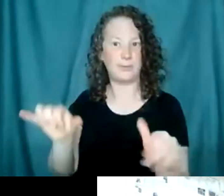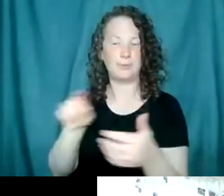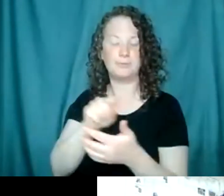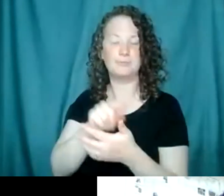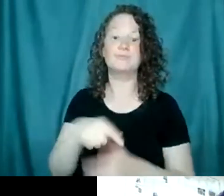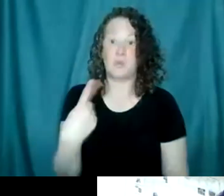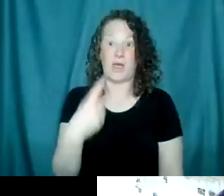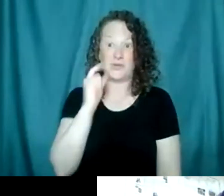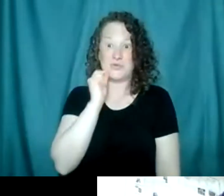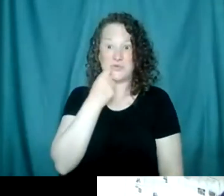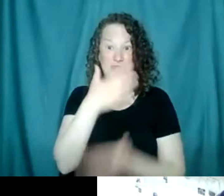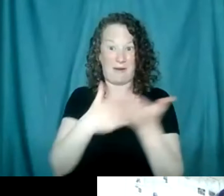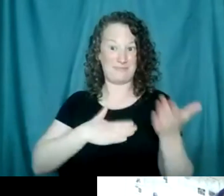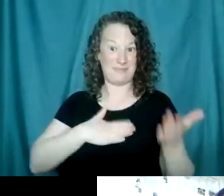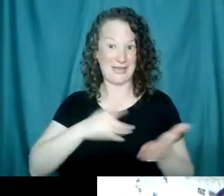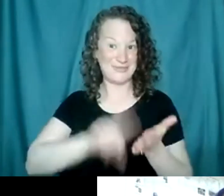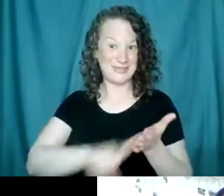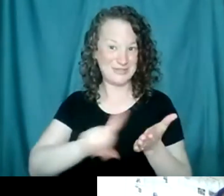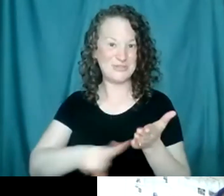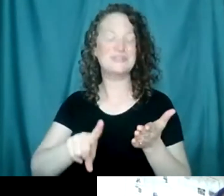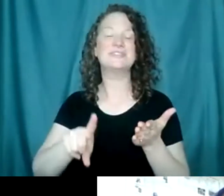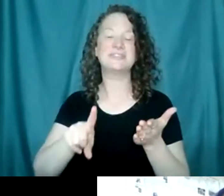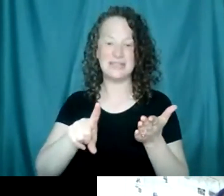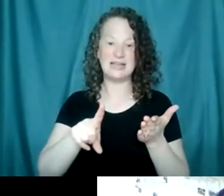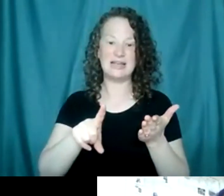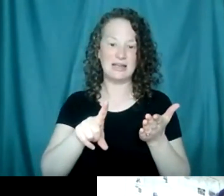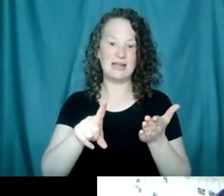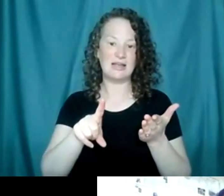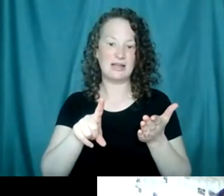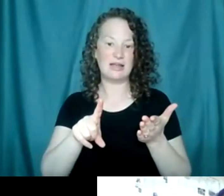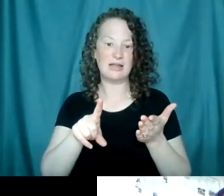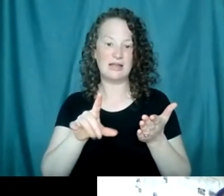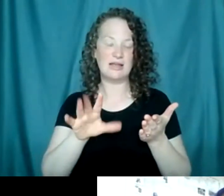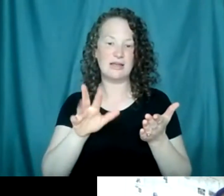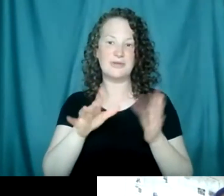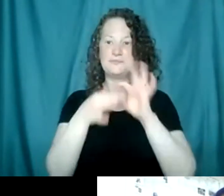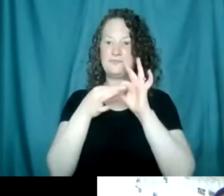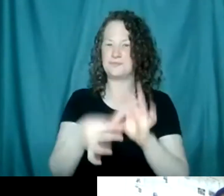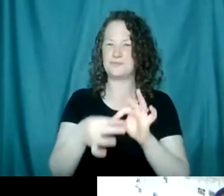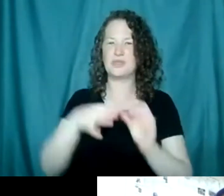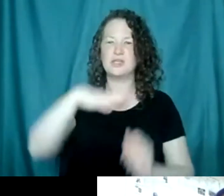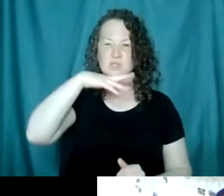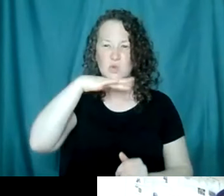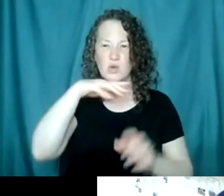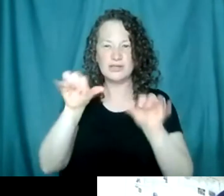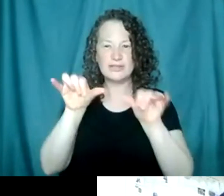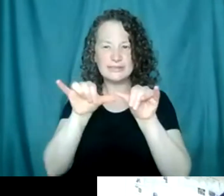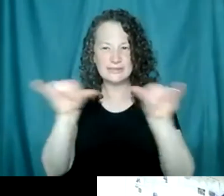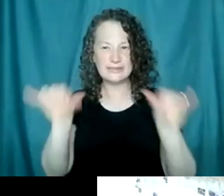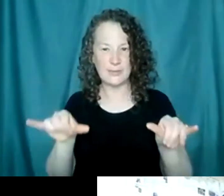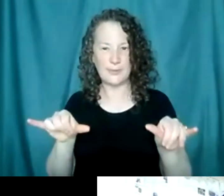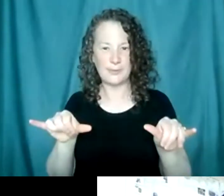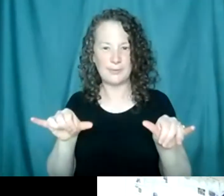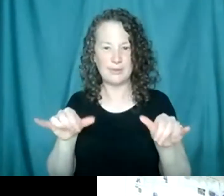thing about my research that I'm going to be looking at is with the soil systems, they have all their